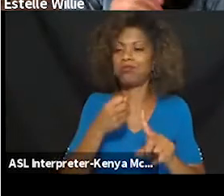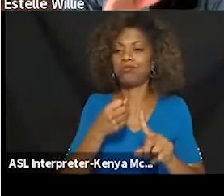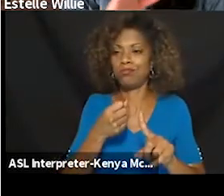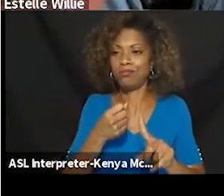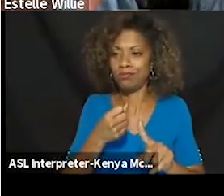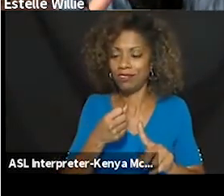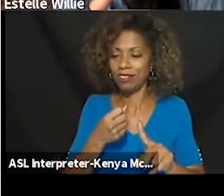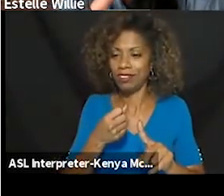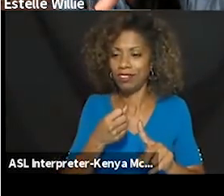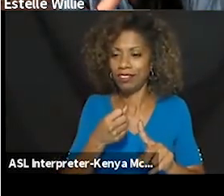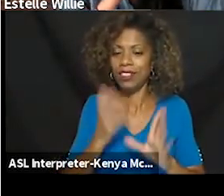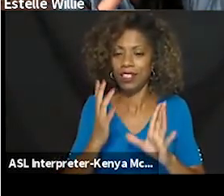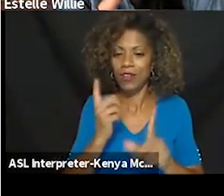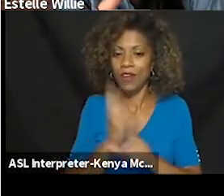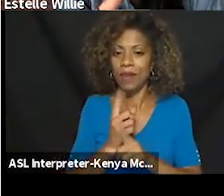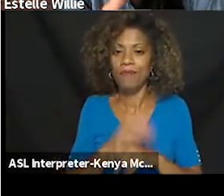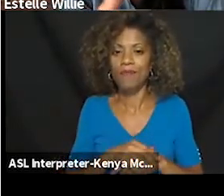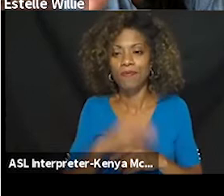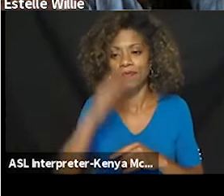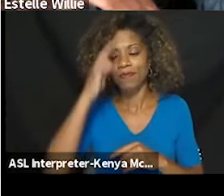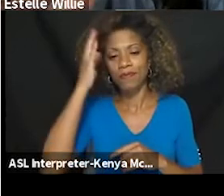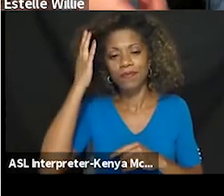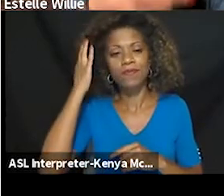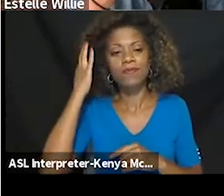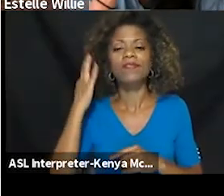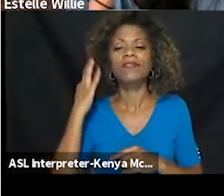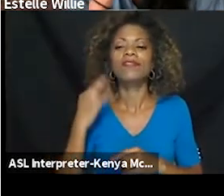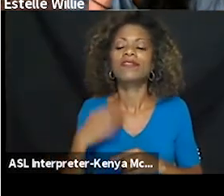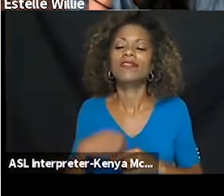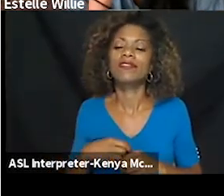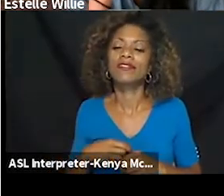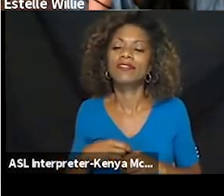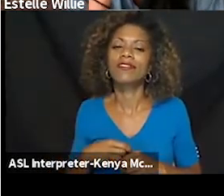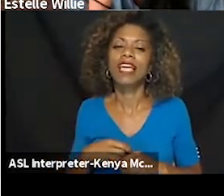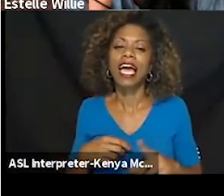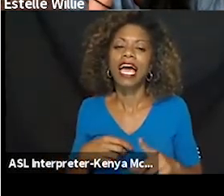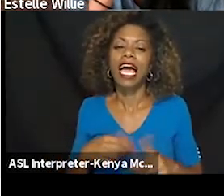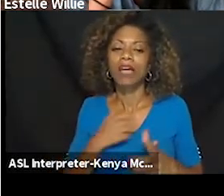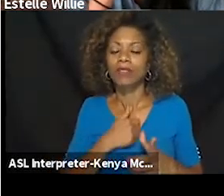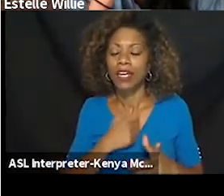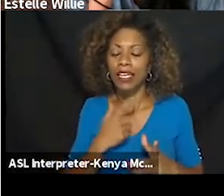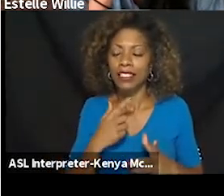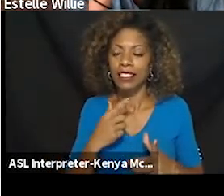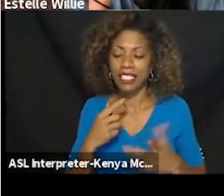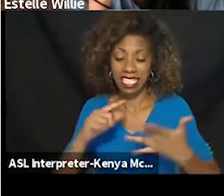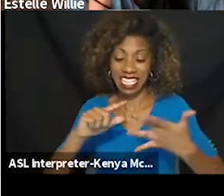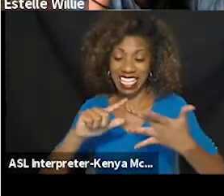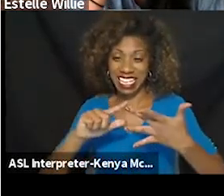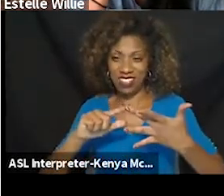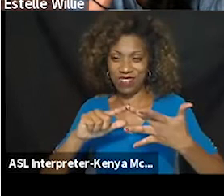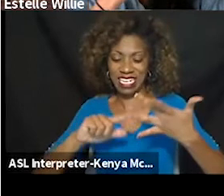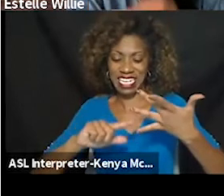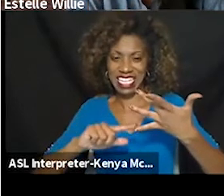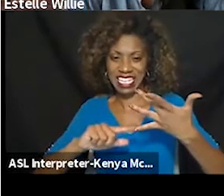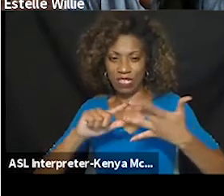buried completely went off. I talked about in the Be Opportunistic piece, but really how